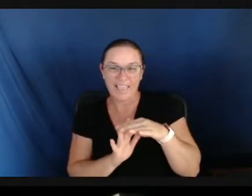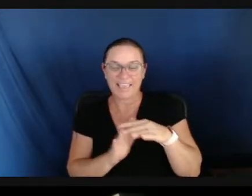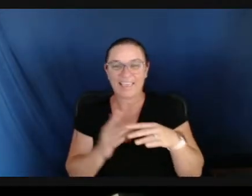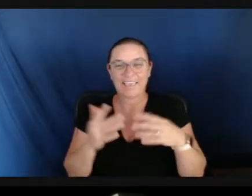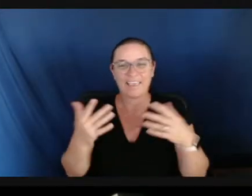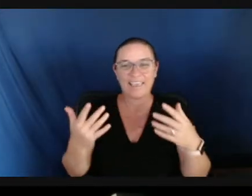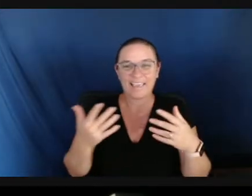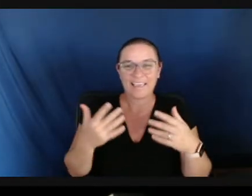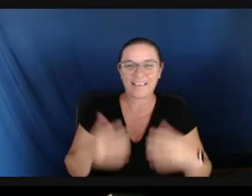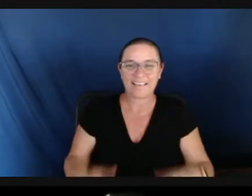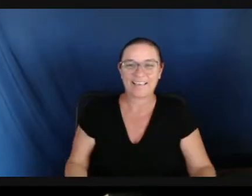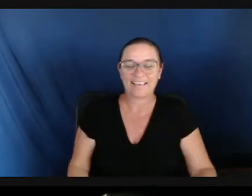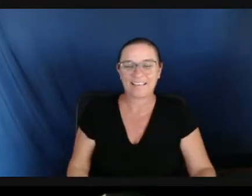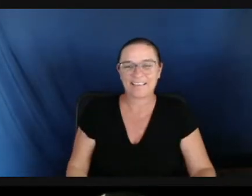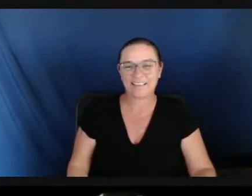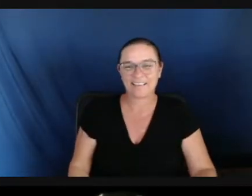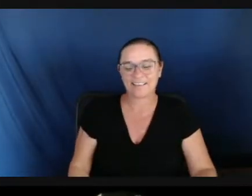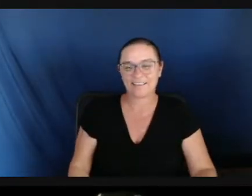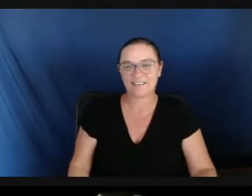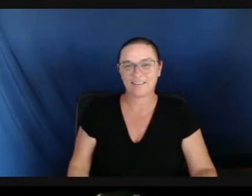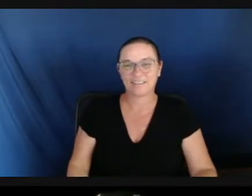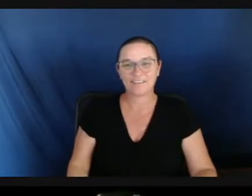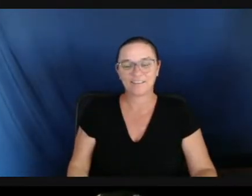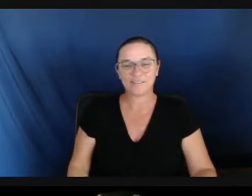the next little bit again.